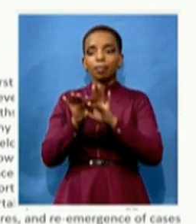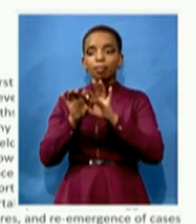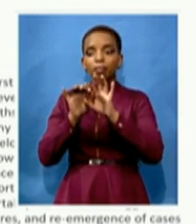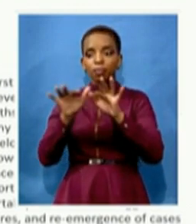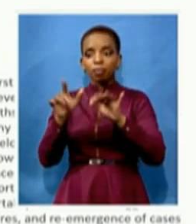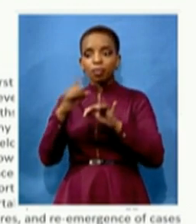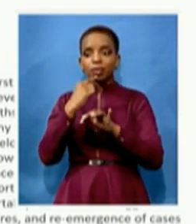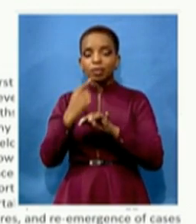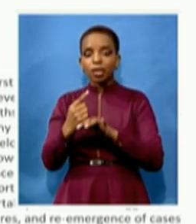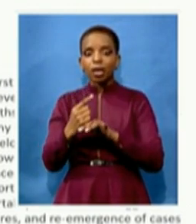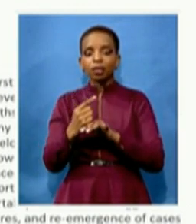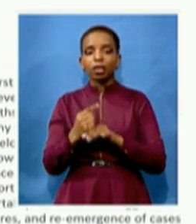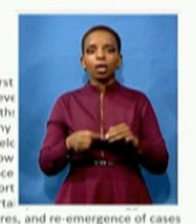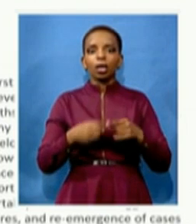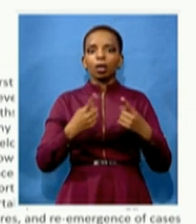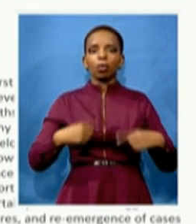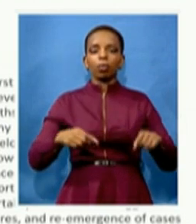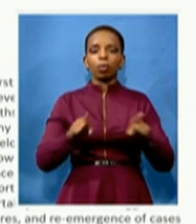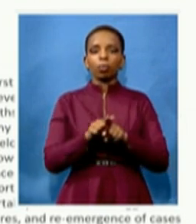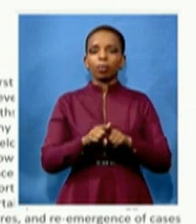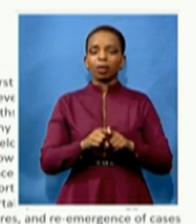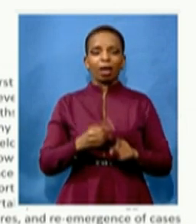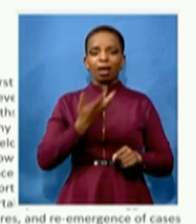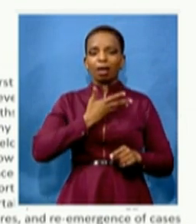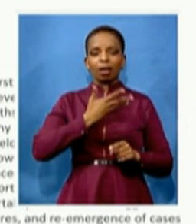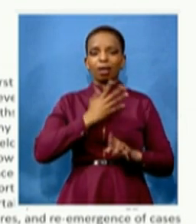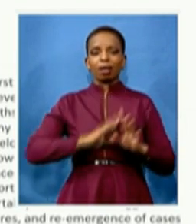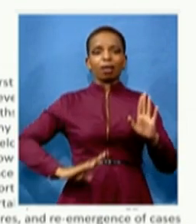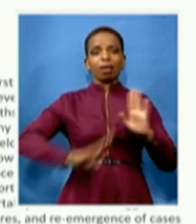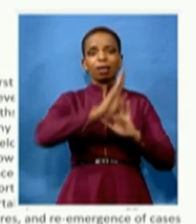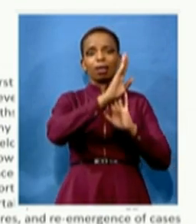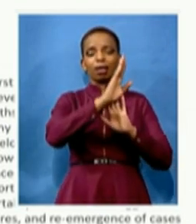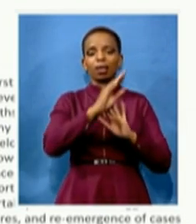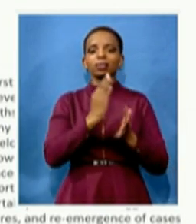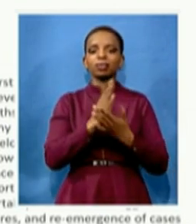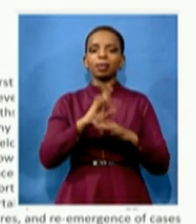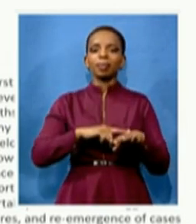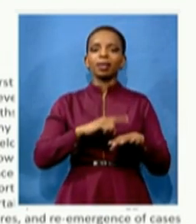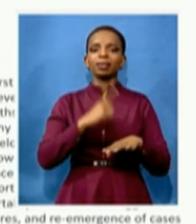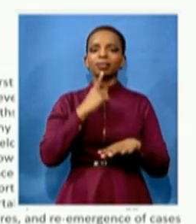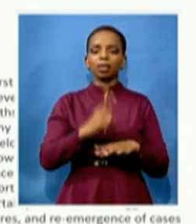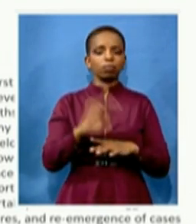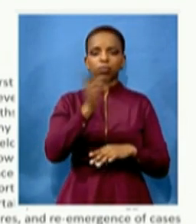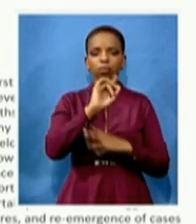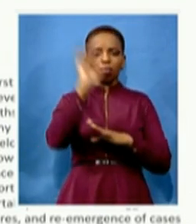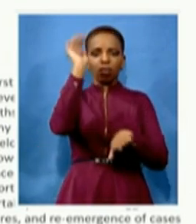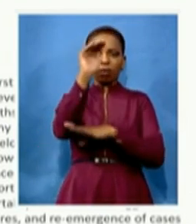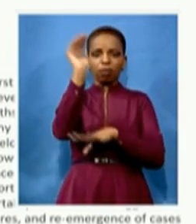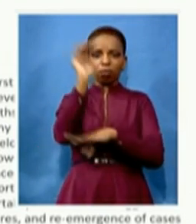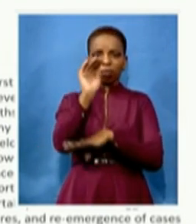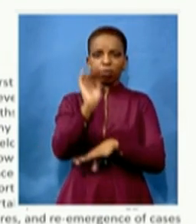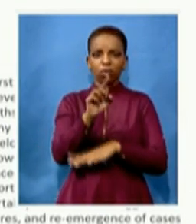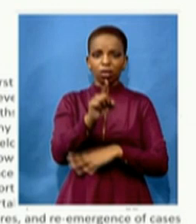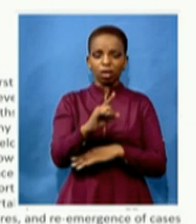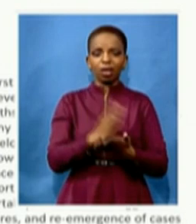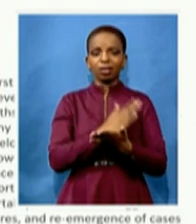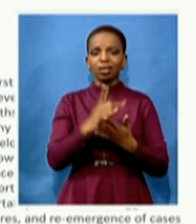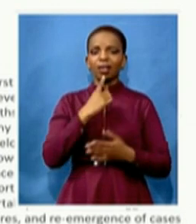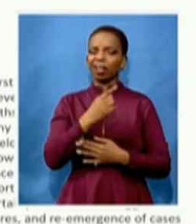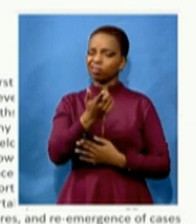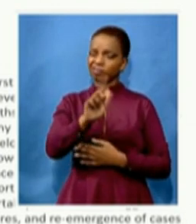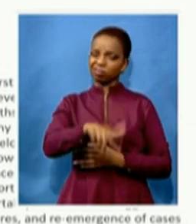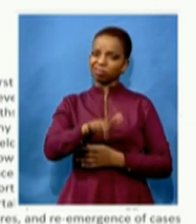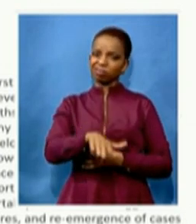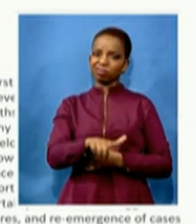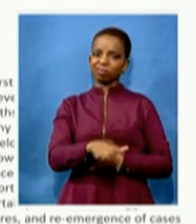as much as 4 times too high on deaths. Some actuaries are saying we're way too low. Some are saying as much as 4 times too low on